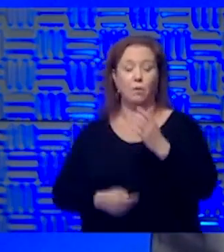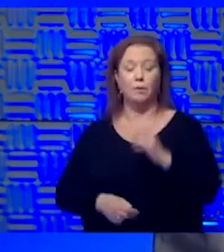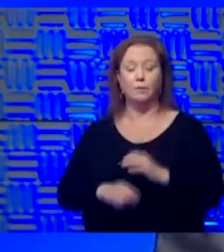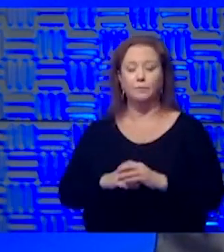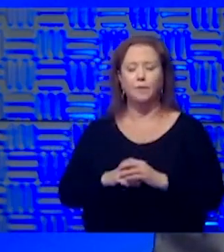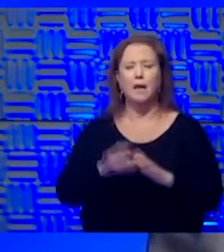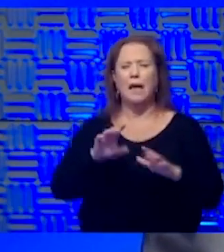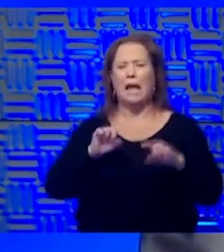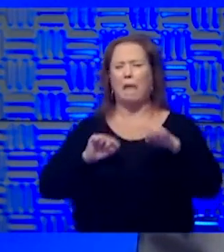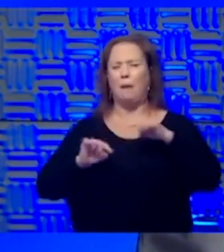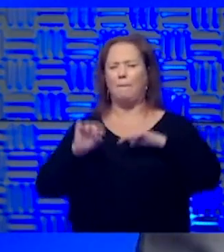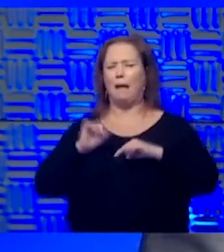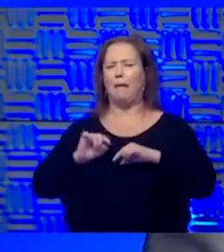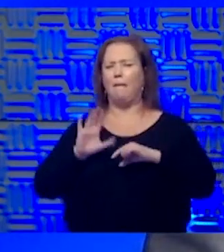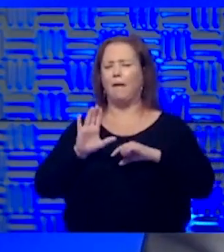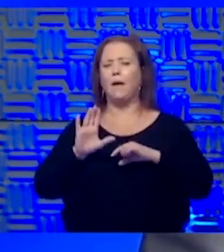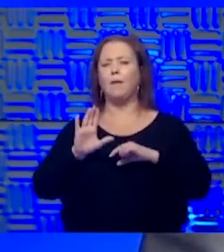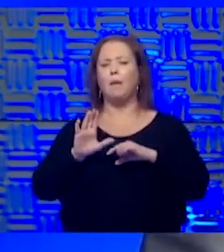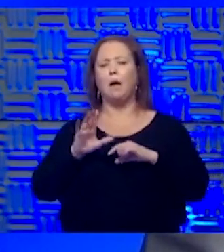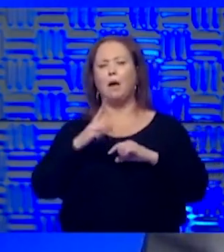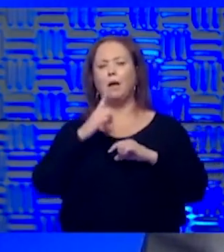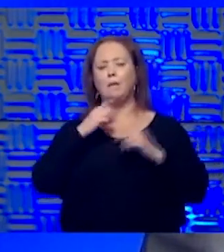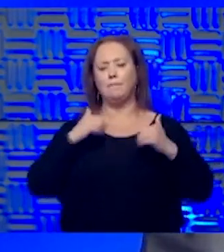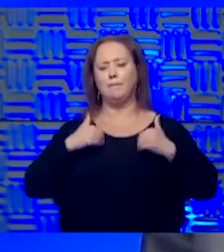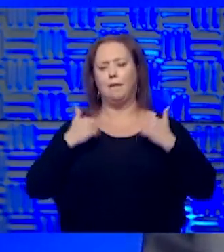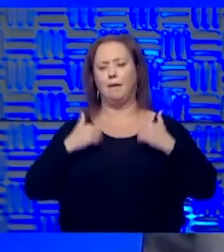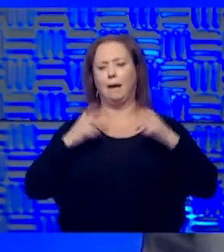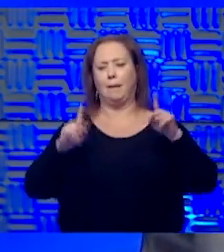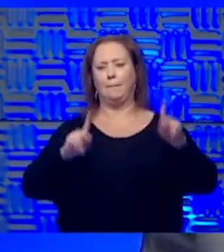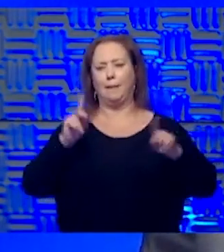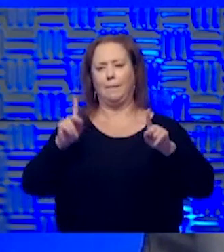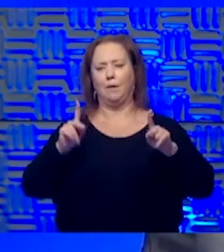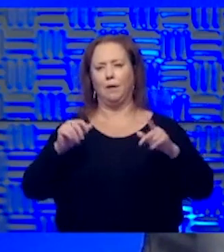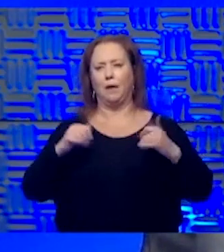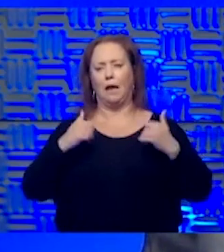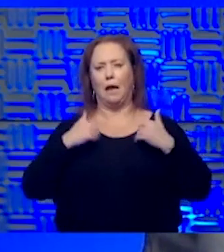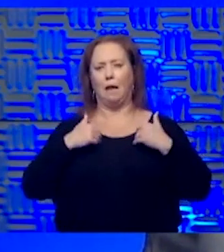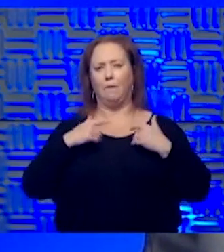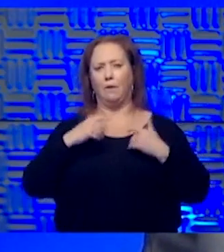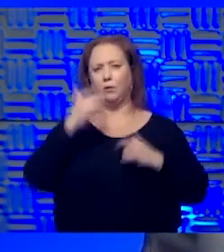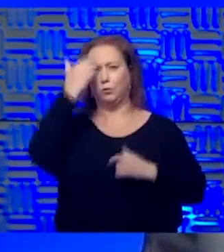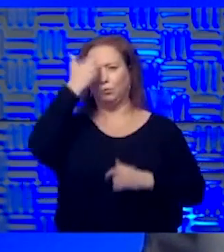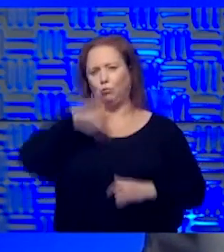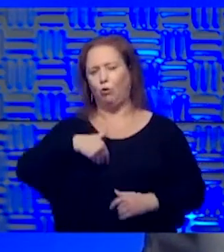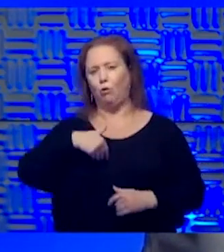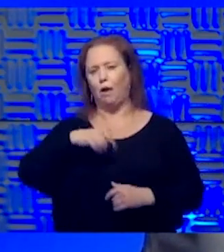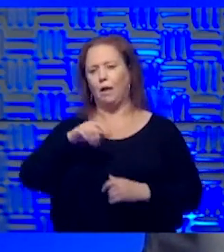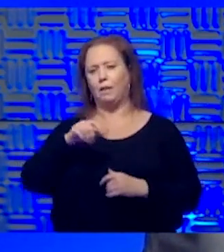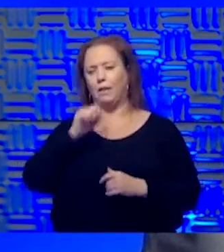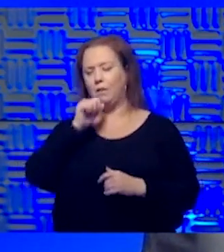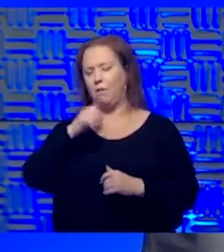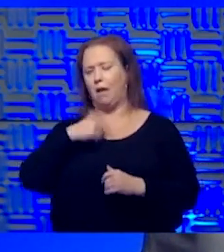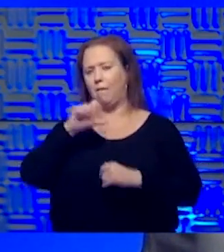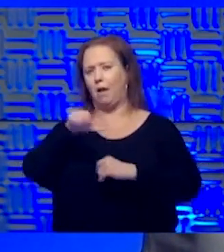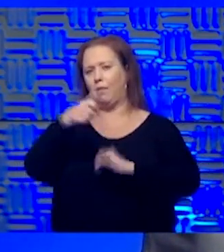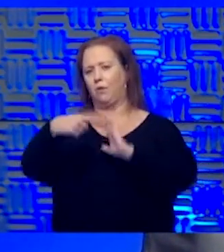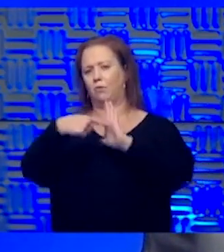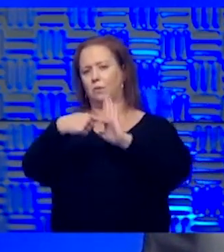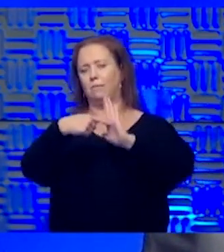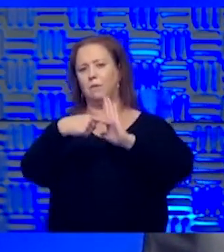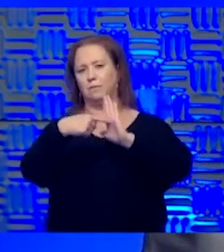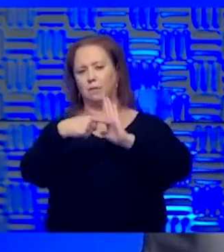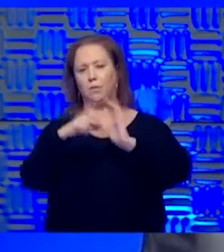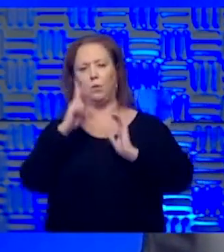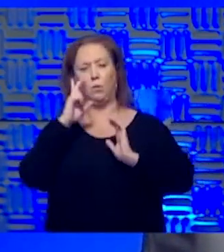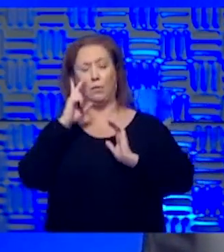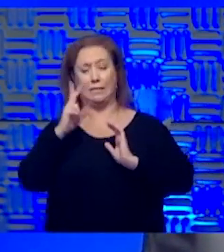a step back and say, in young people with stroke that otherwise have no other symptoms, when we see